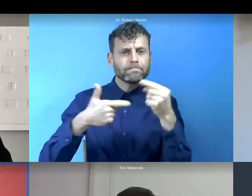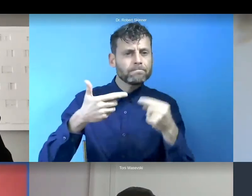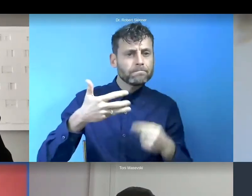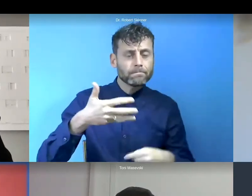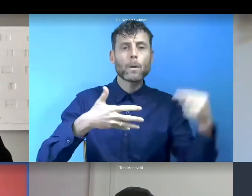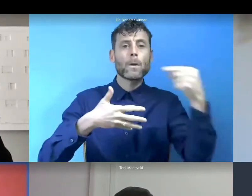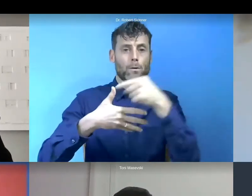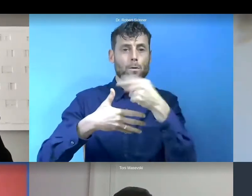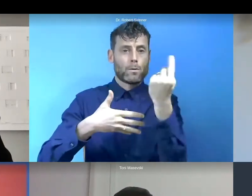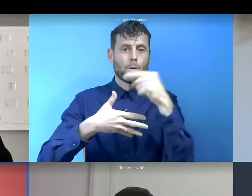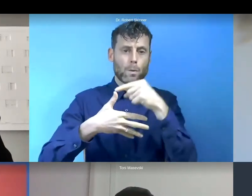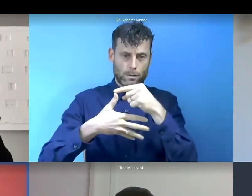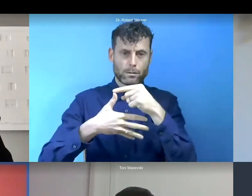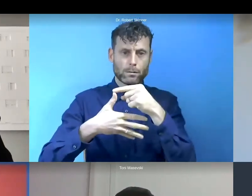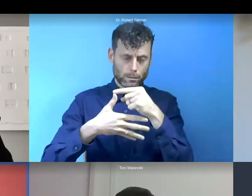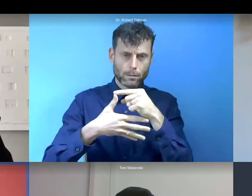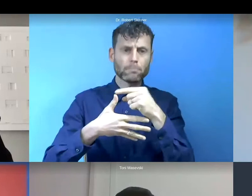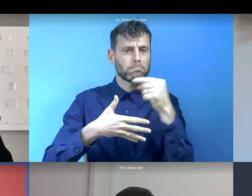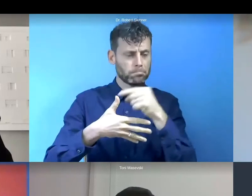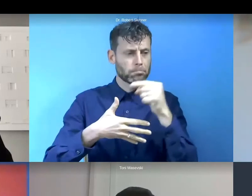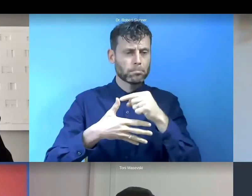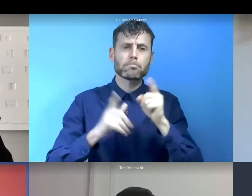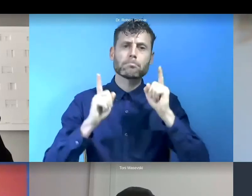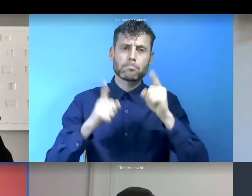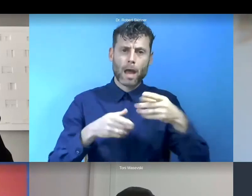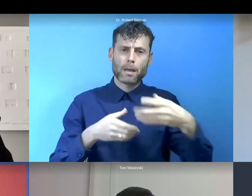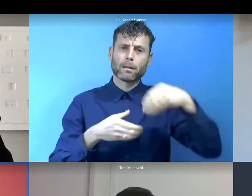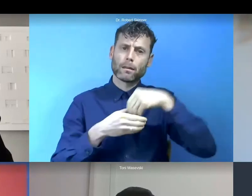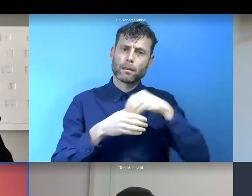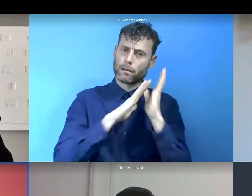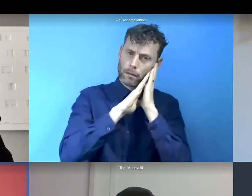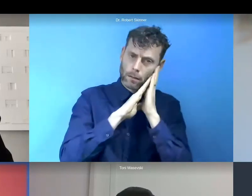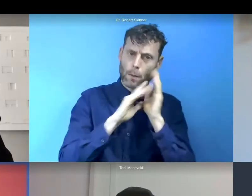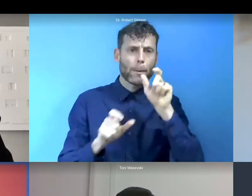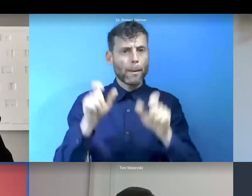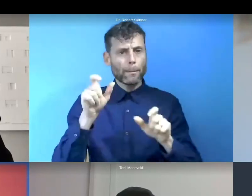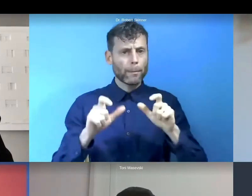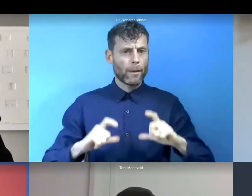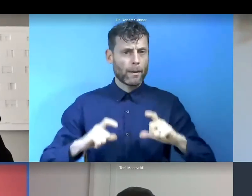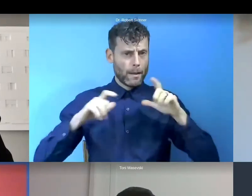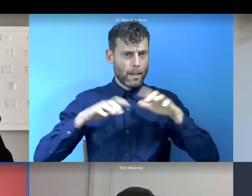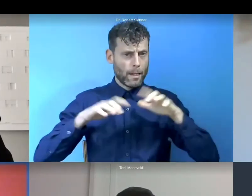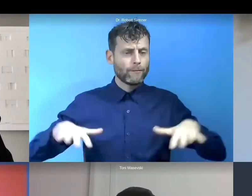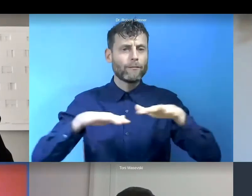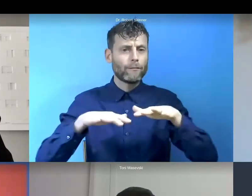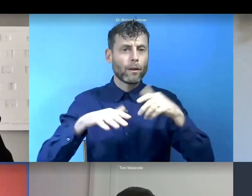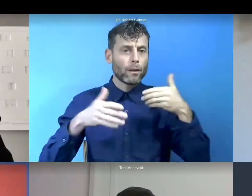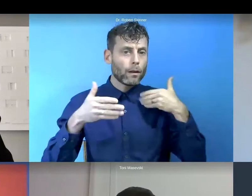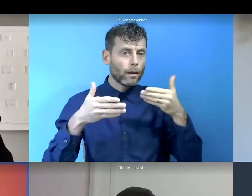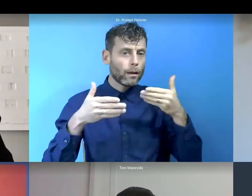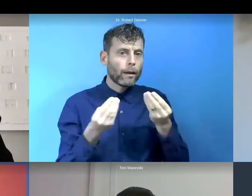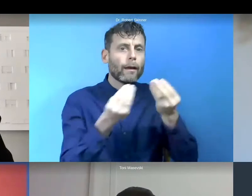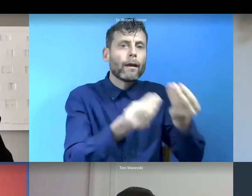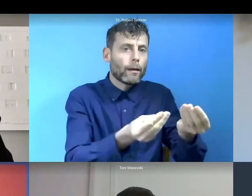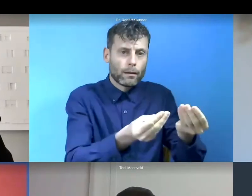not the residents and the people are not only in the